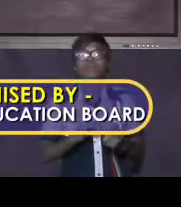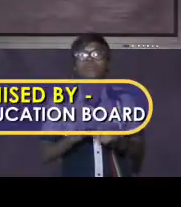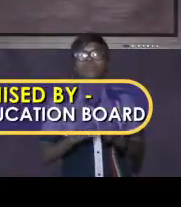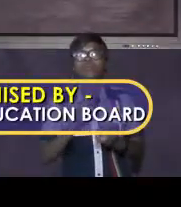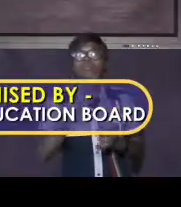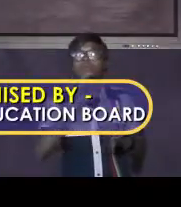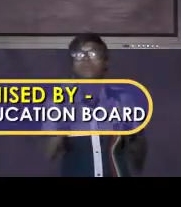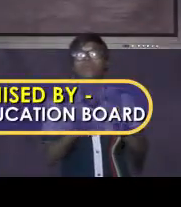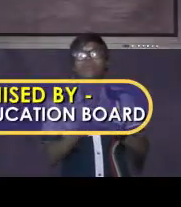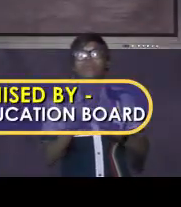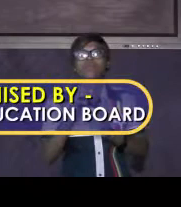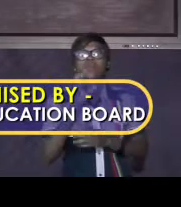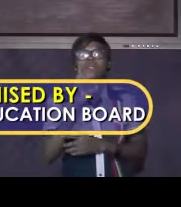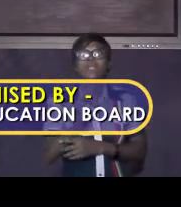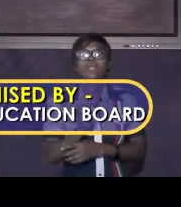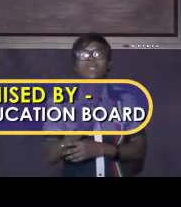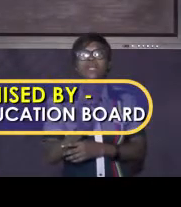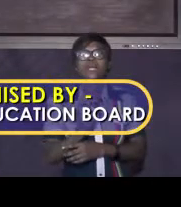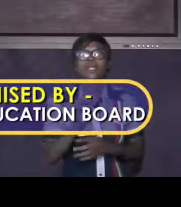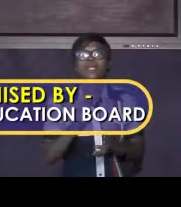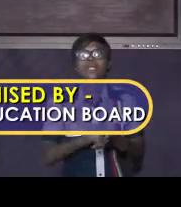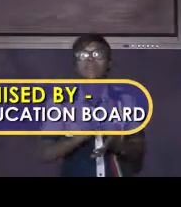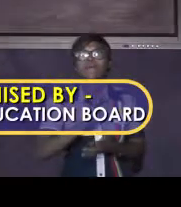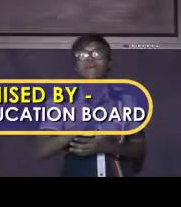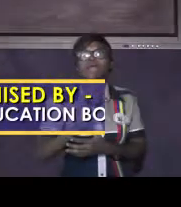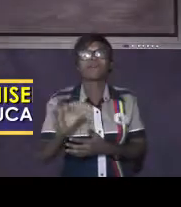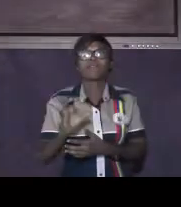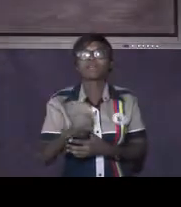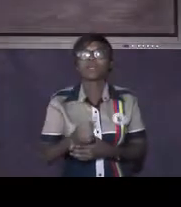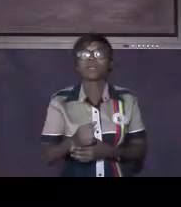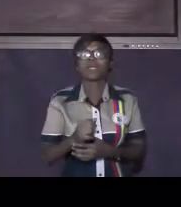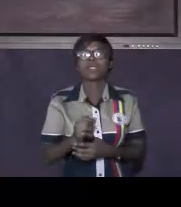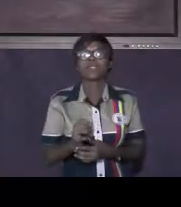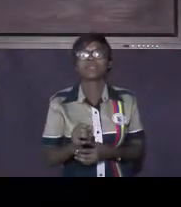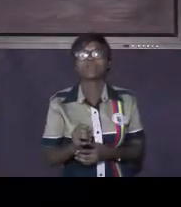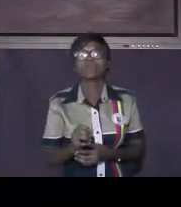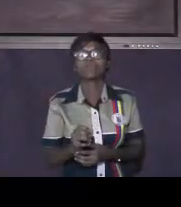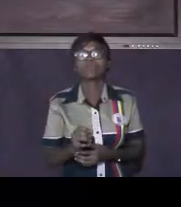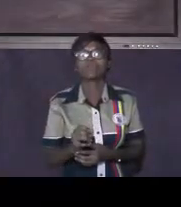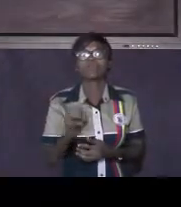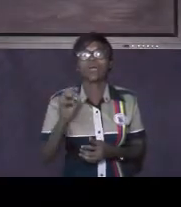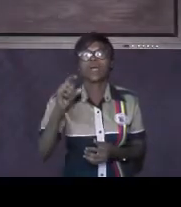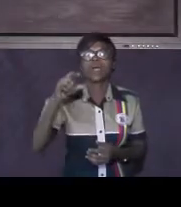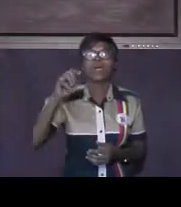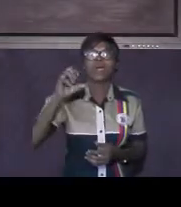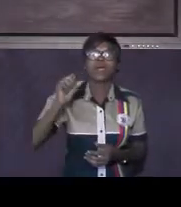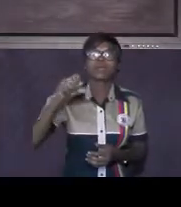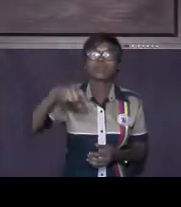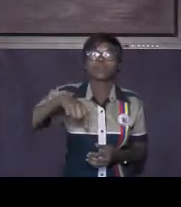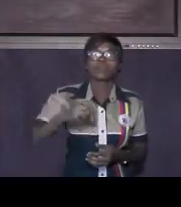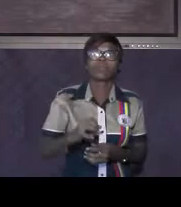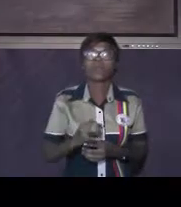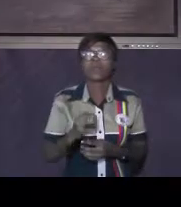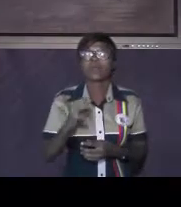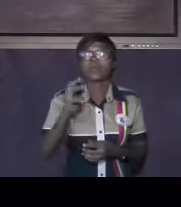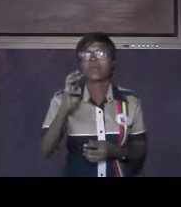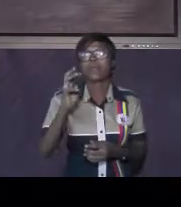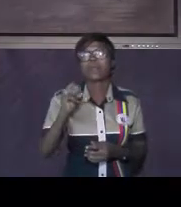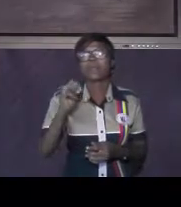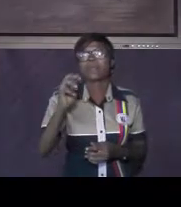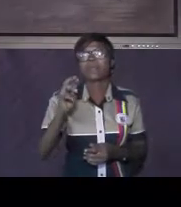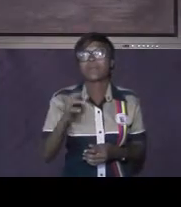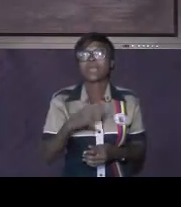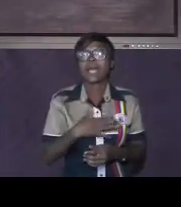convert 9,500 square kilometers to hectares. So we look for the relationship between square meters